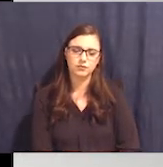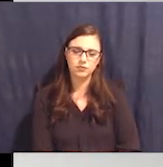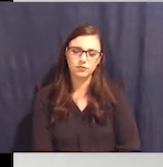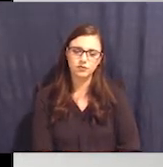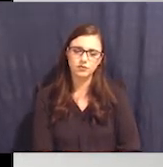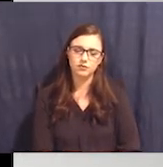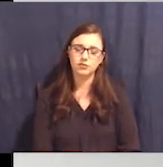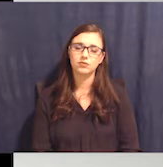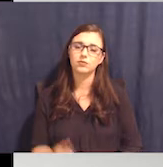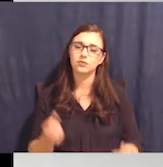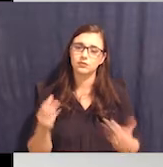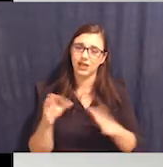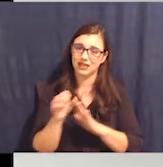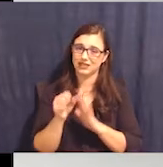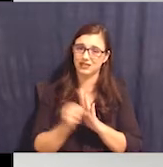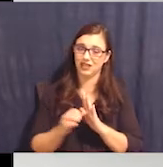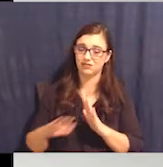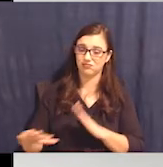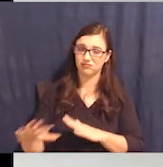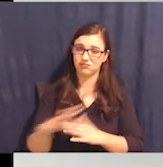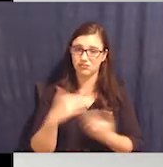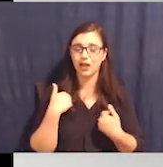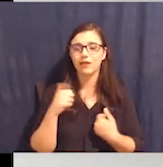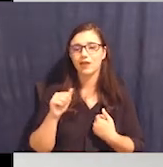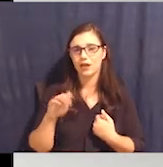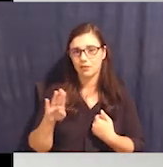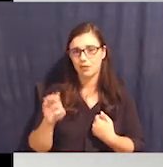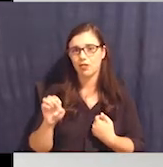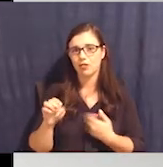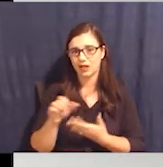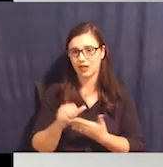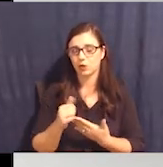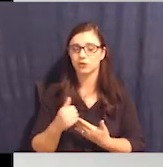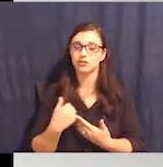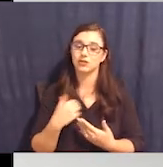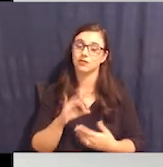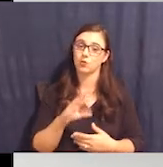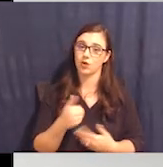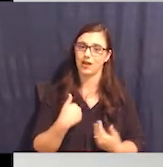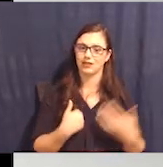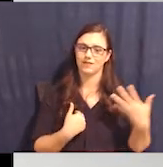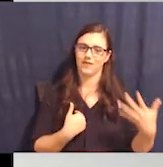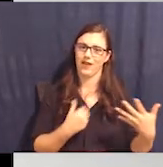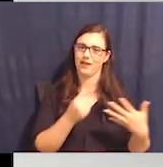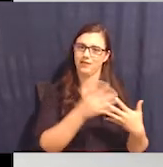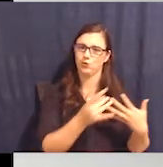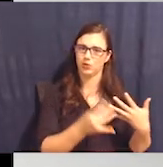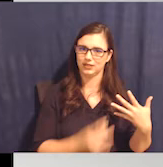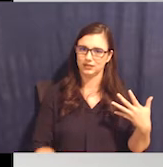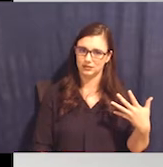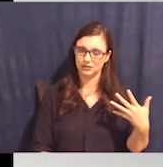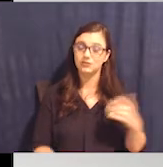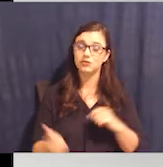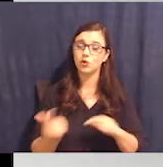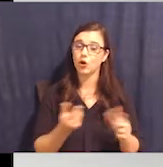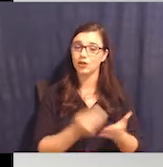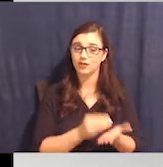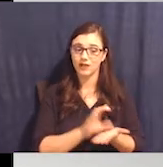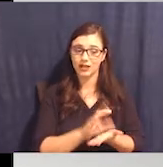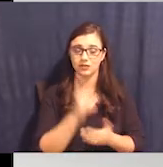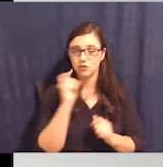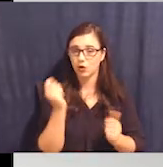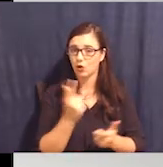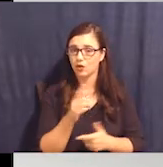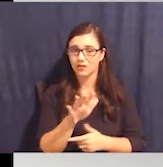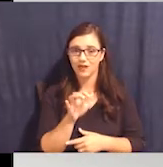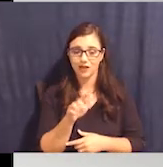many, many states that have ABLE accounts. Florida has 5 investment choices. All of the funds in